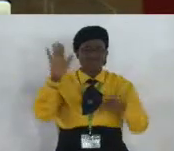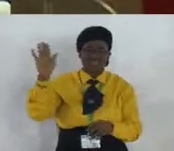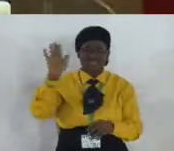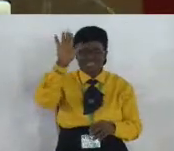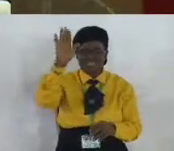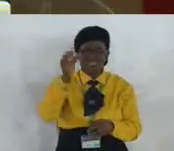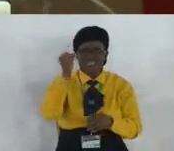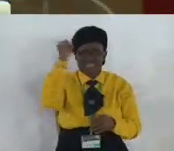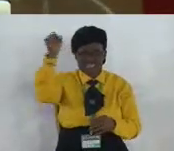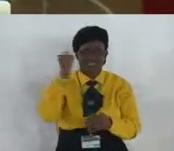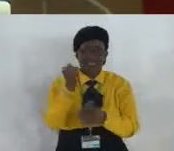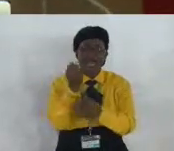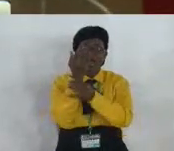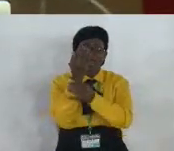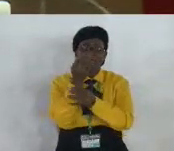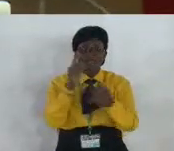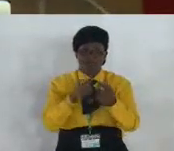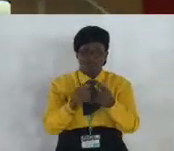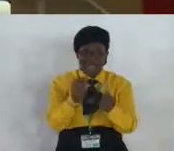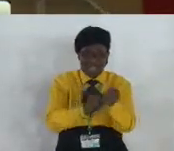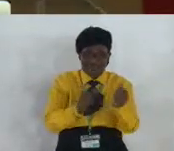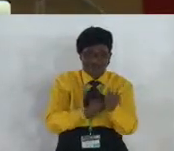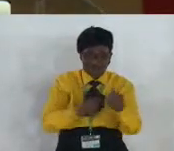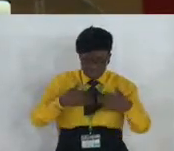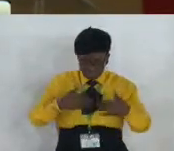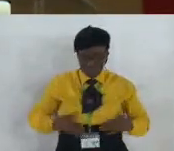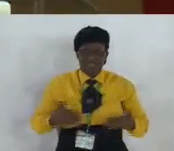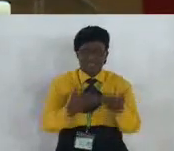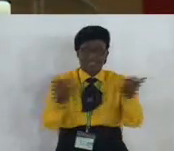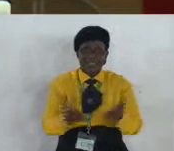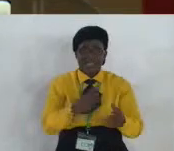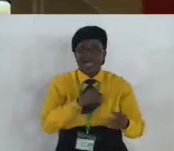And the wind of the Holy Spirit is going to blow.